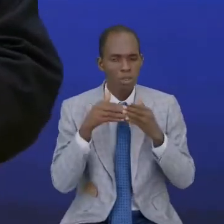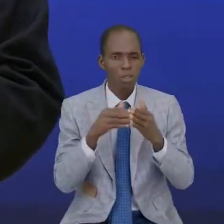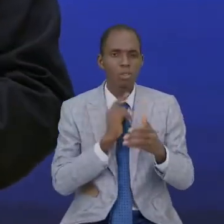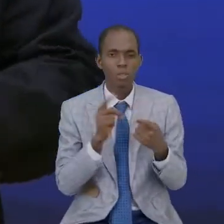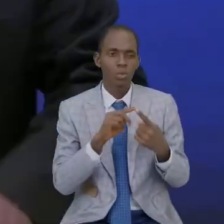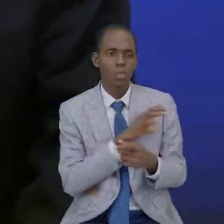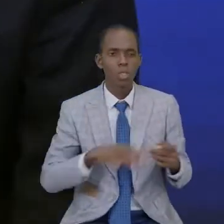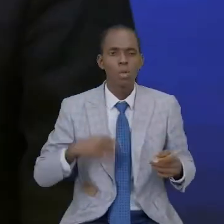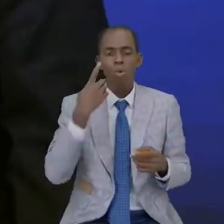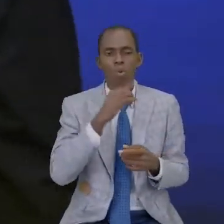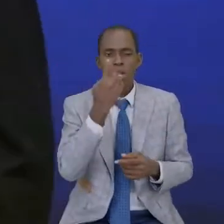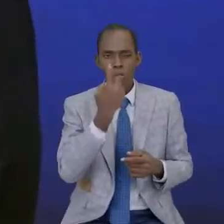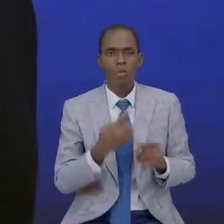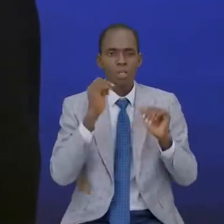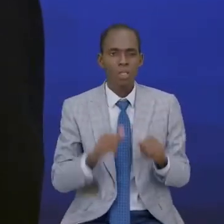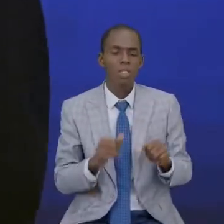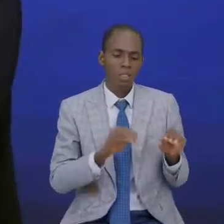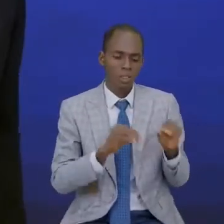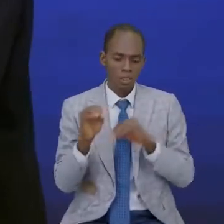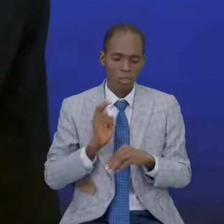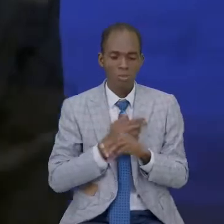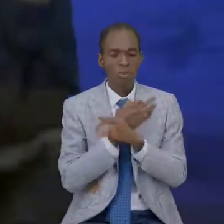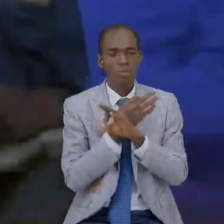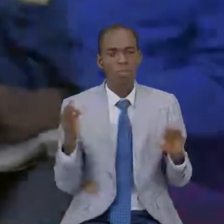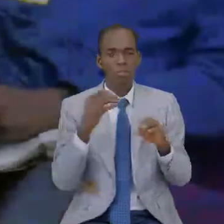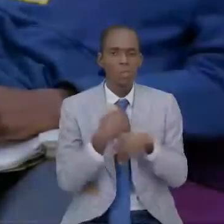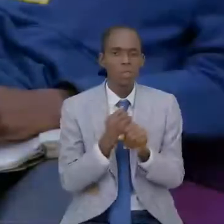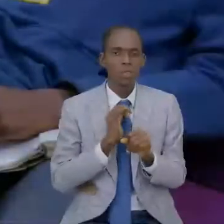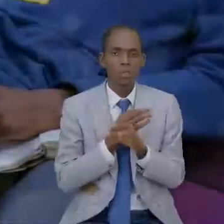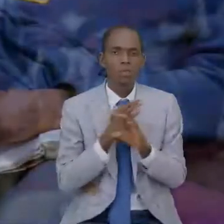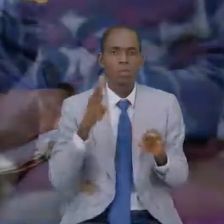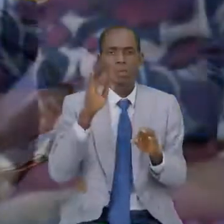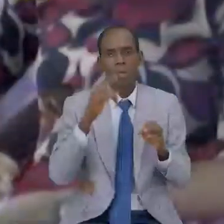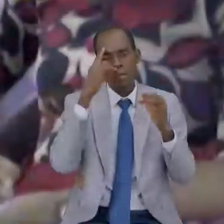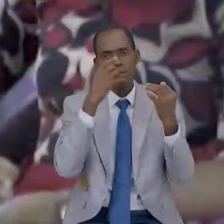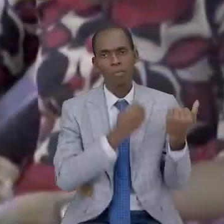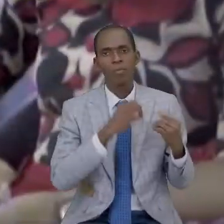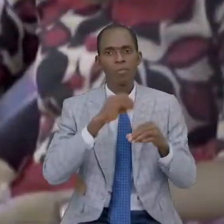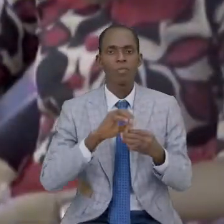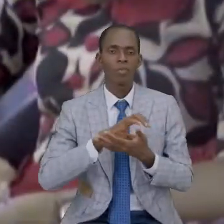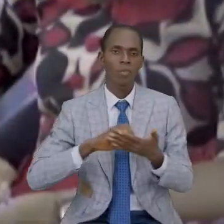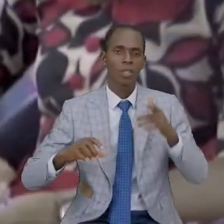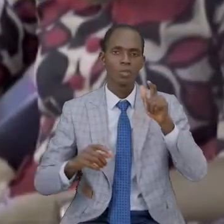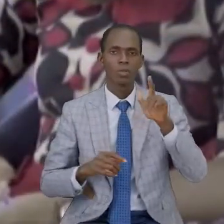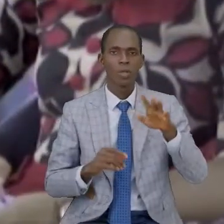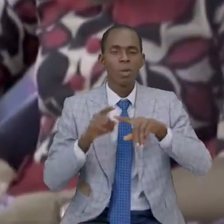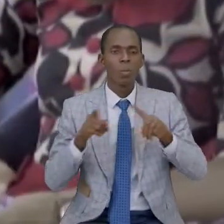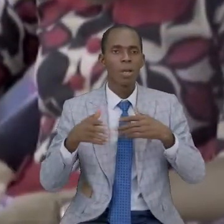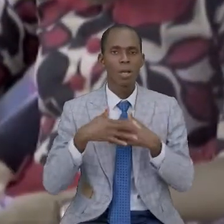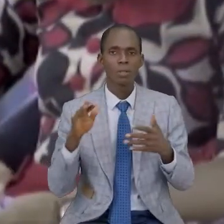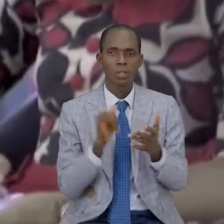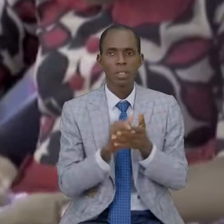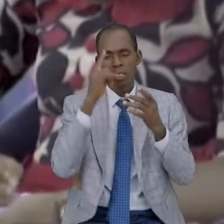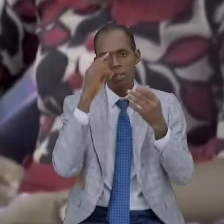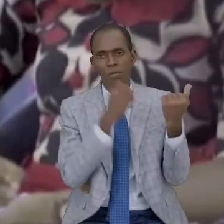can set us free and justify us by faith. It says in verse 25, it says, but after that faith